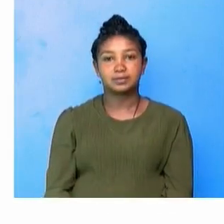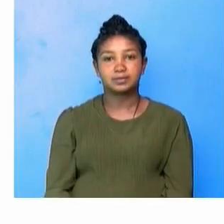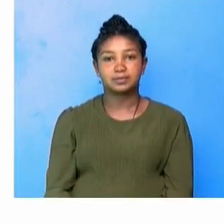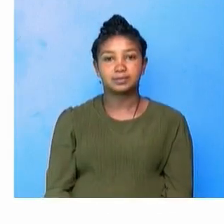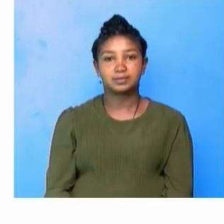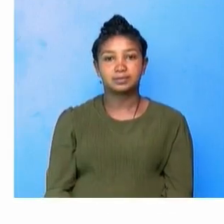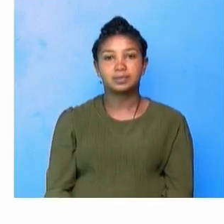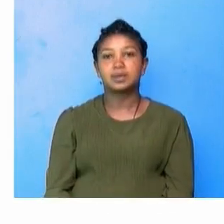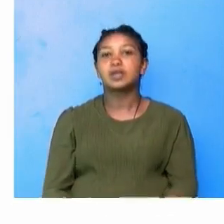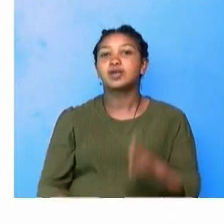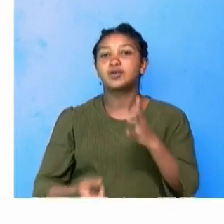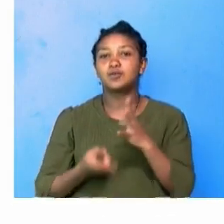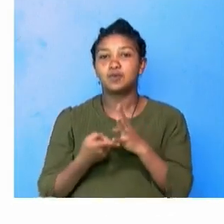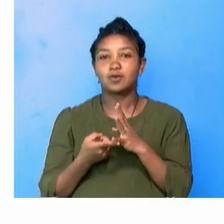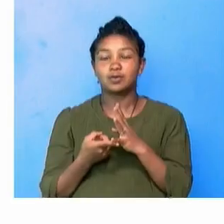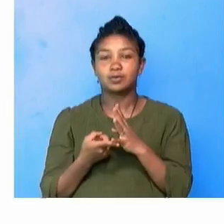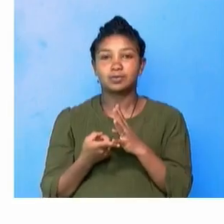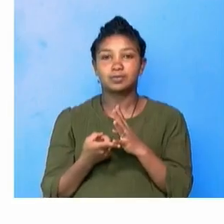4,